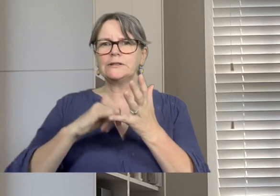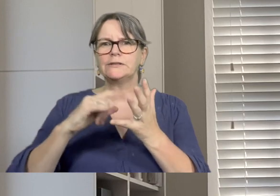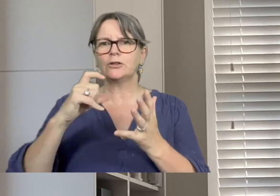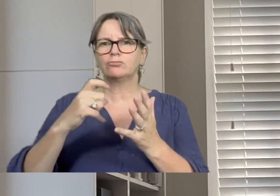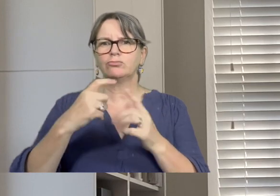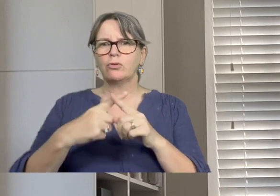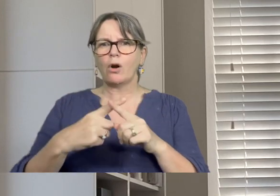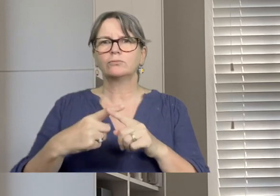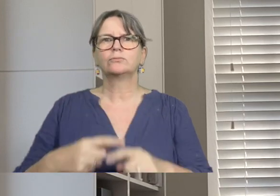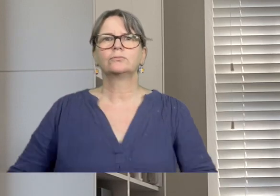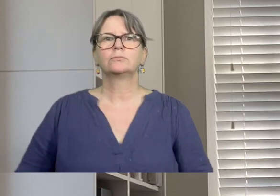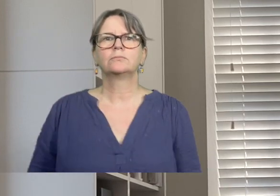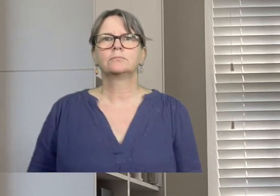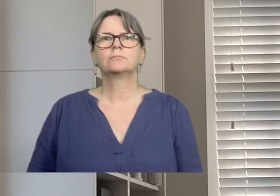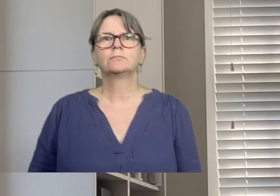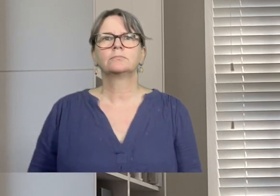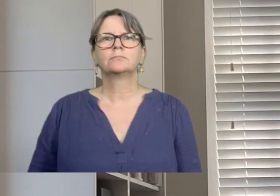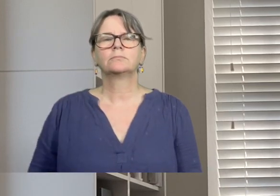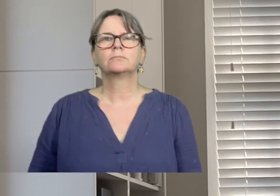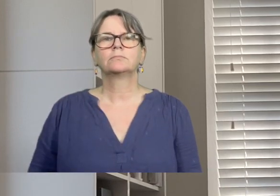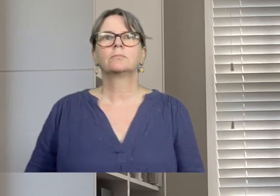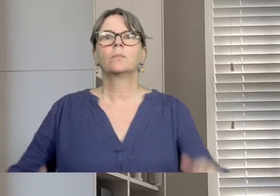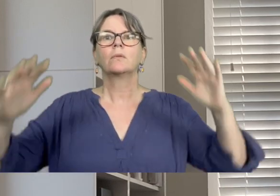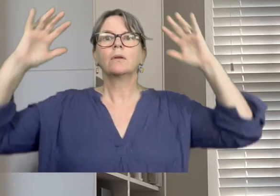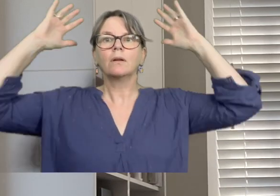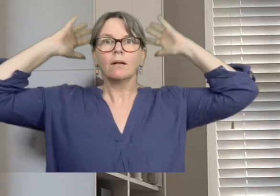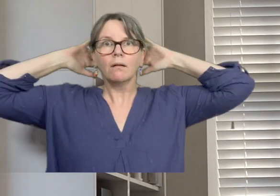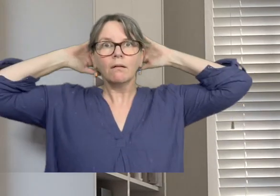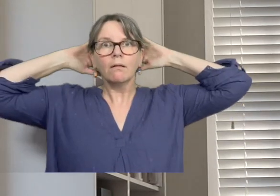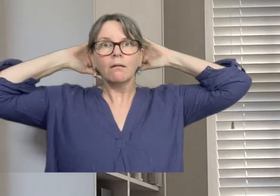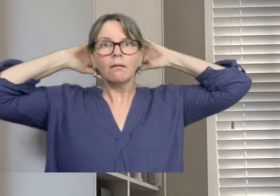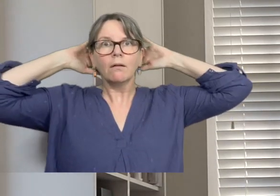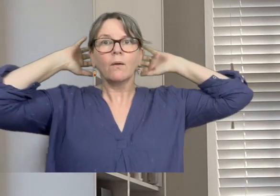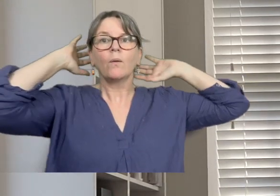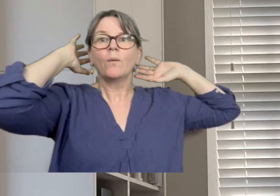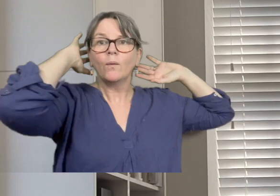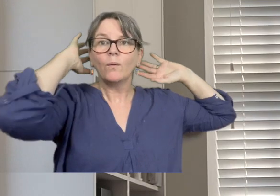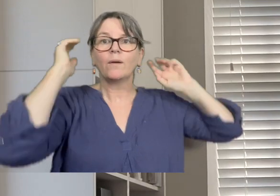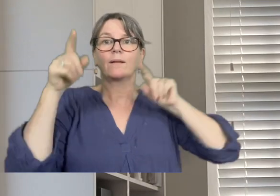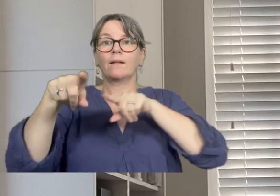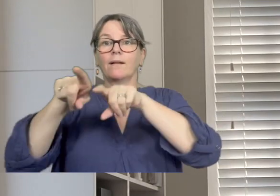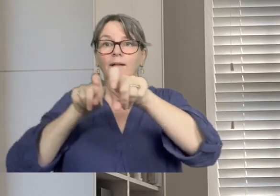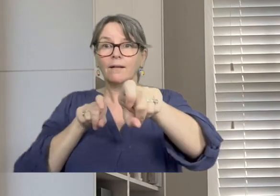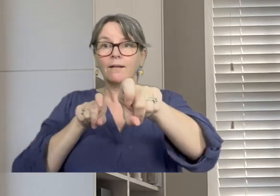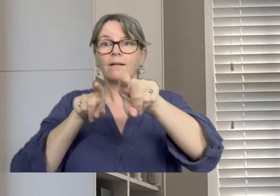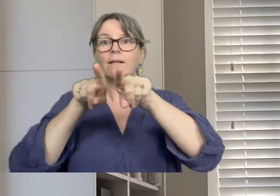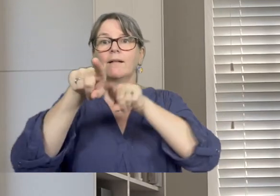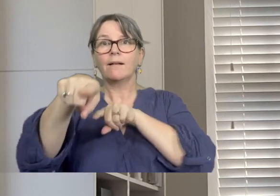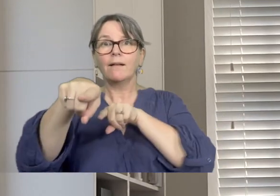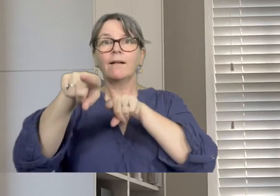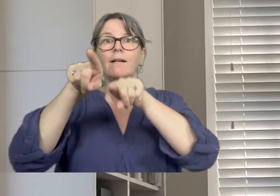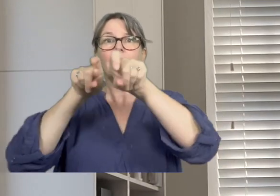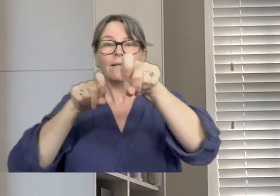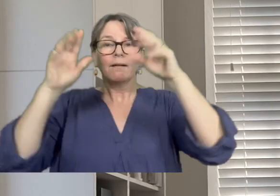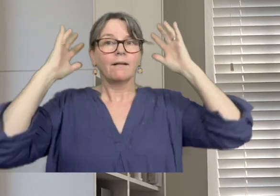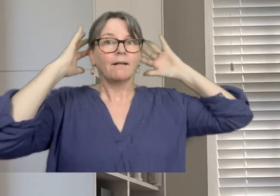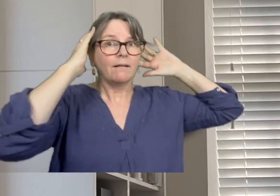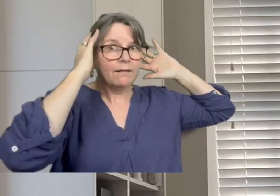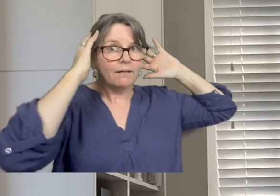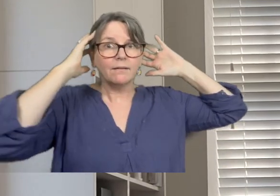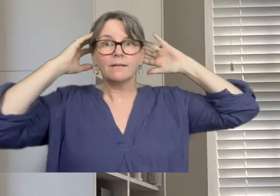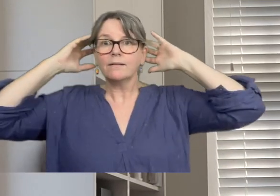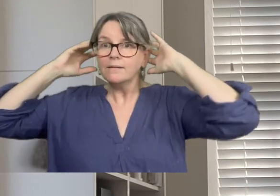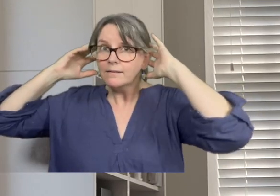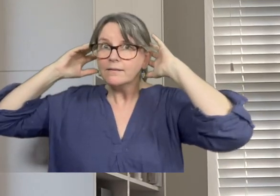towards us, and the second knee is going to reach out and away. We're going to curl towards the knee that's closest. And 1 and